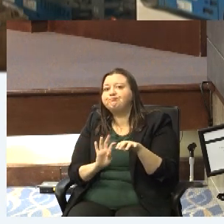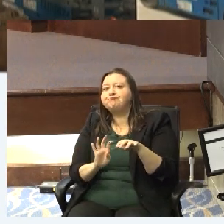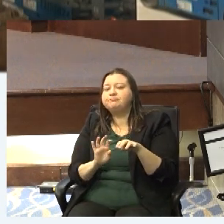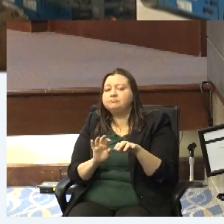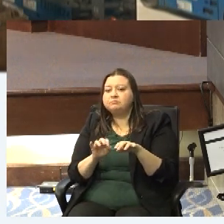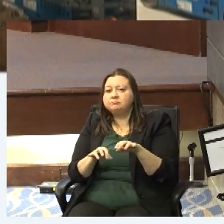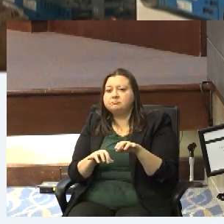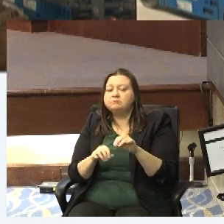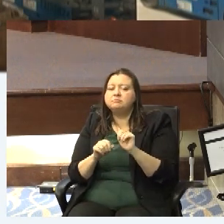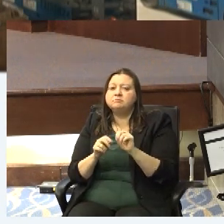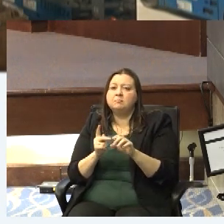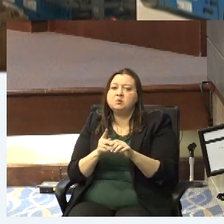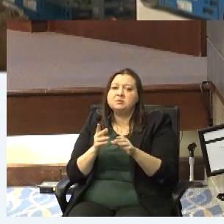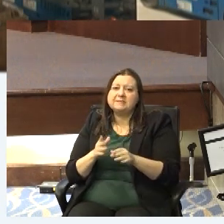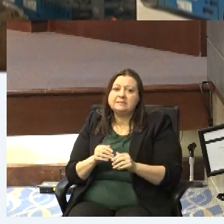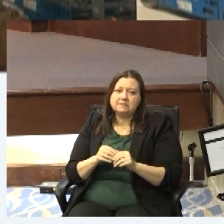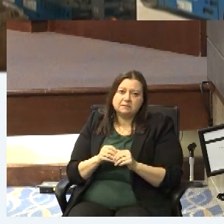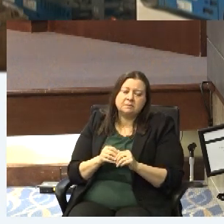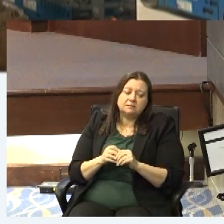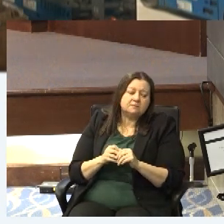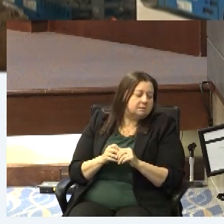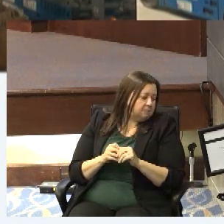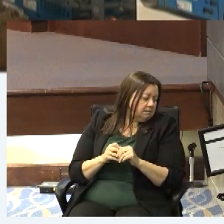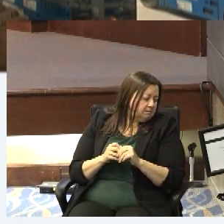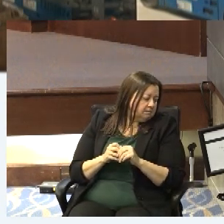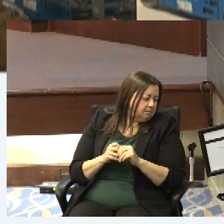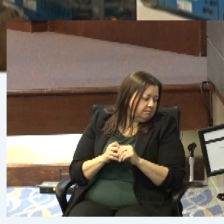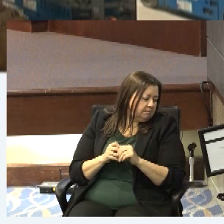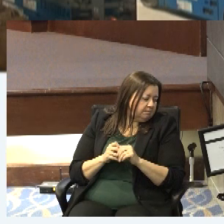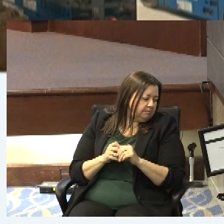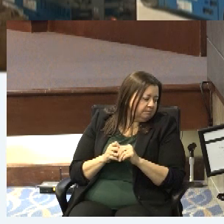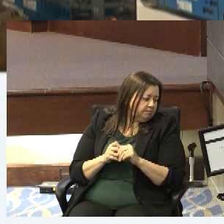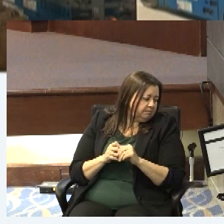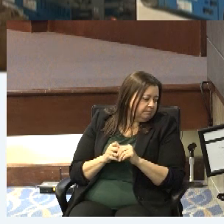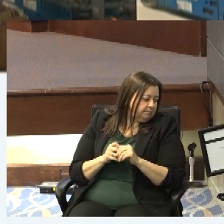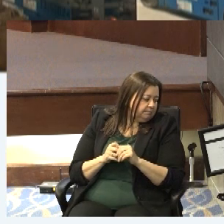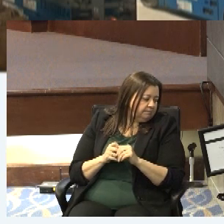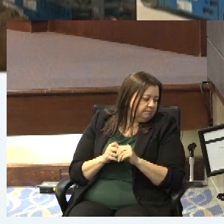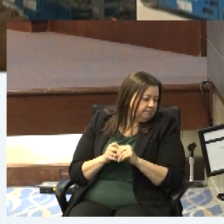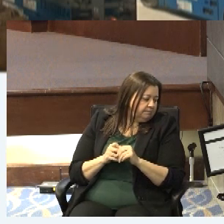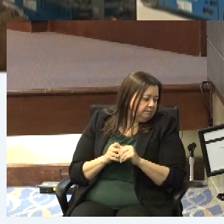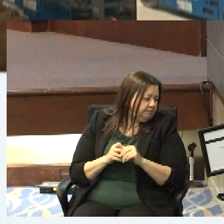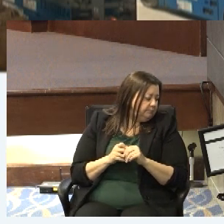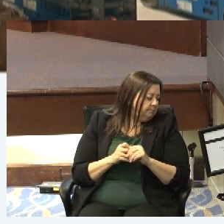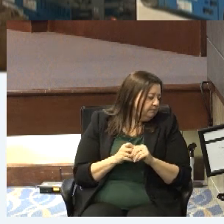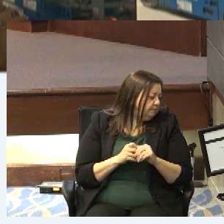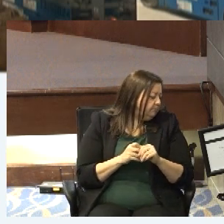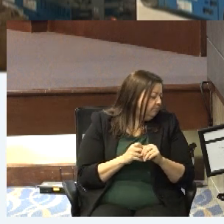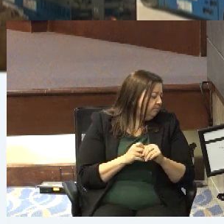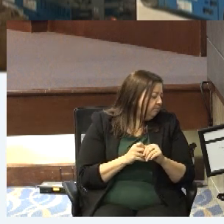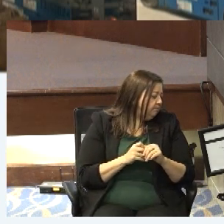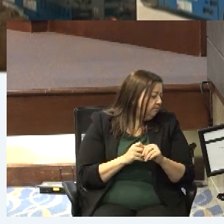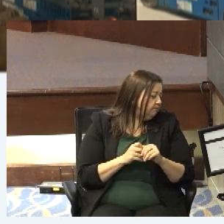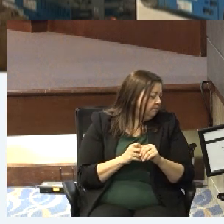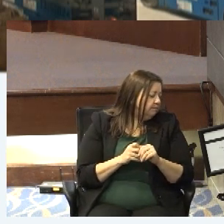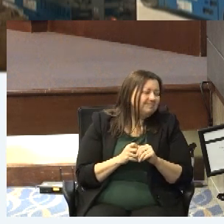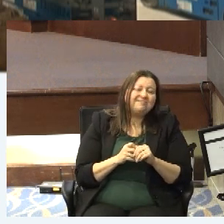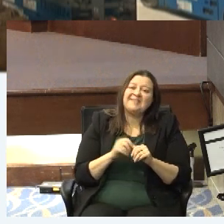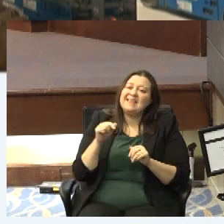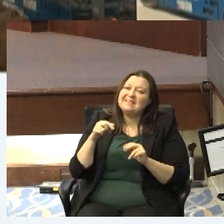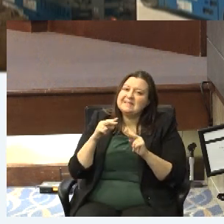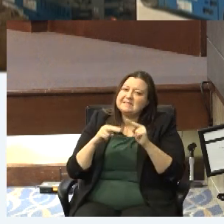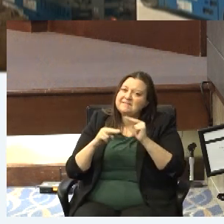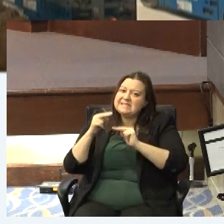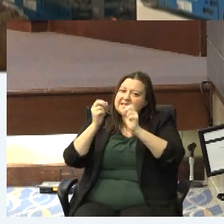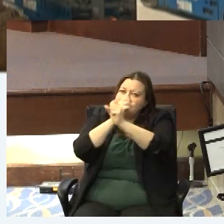participants in the various programs that will occur here. It was the vision of this facility to provide